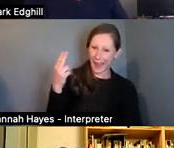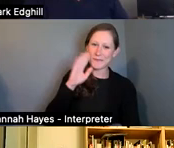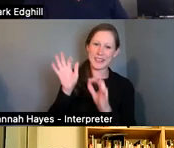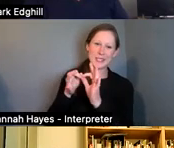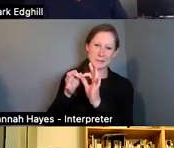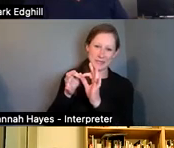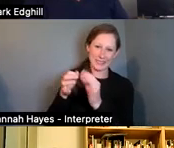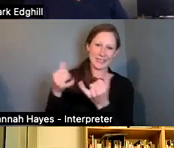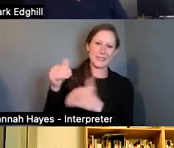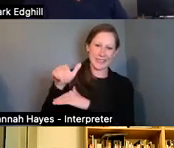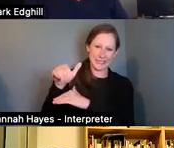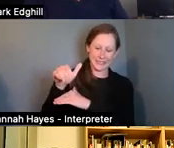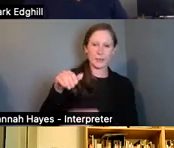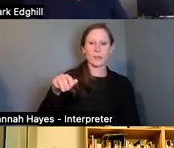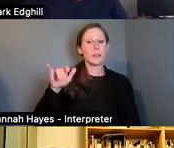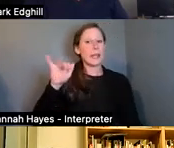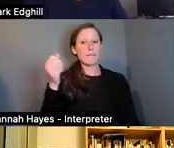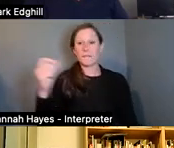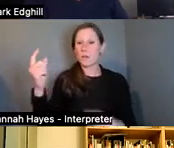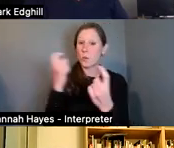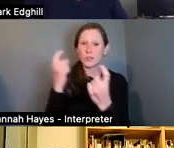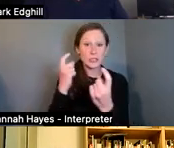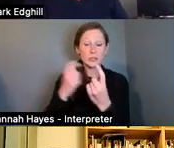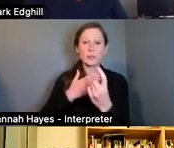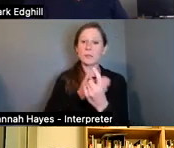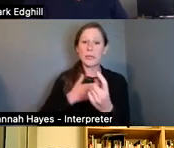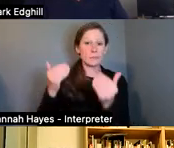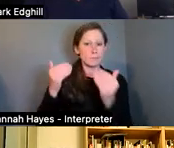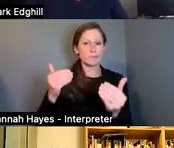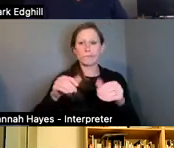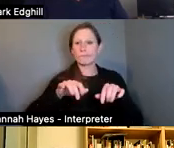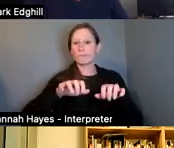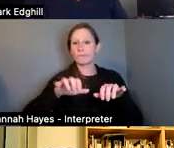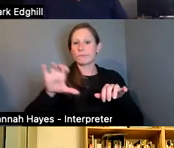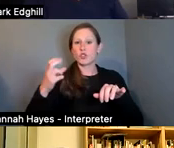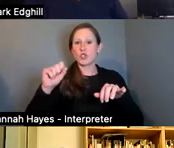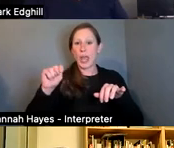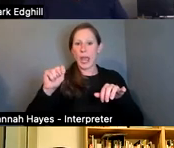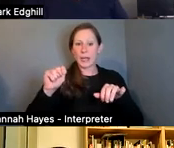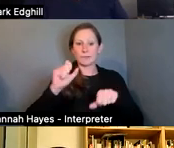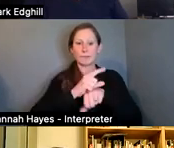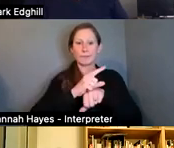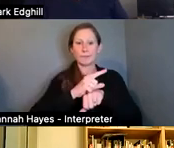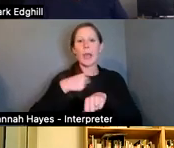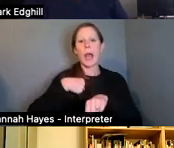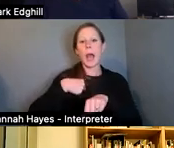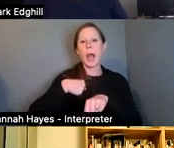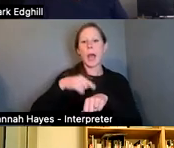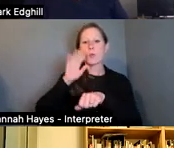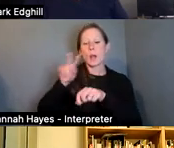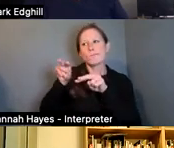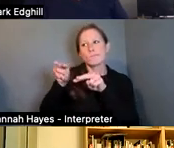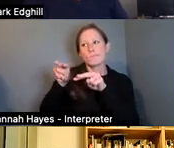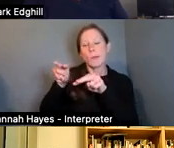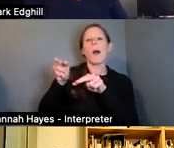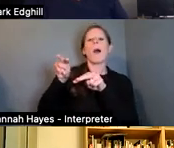if there are ever any questions, please put them in the chat and I will keep an eye on it. And